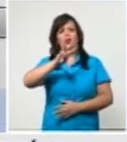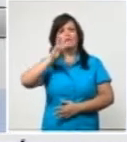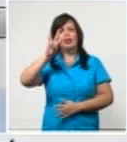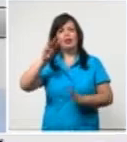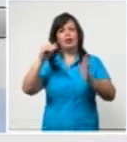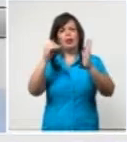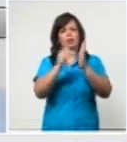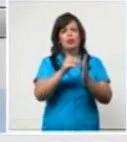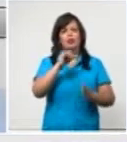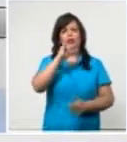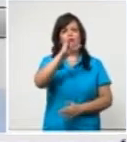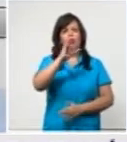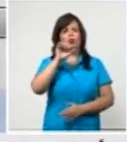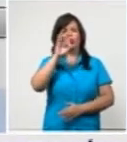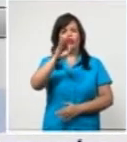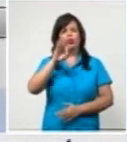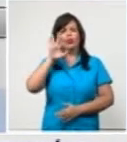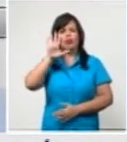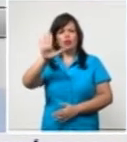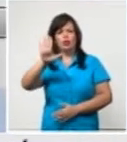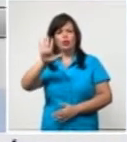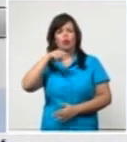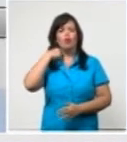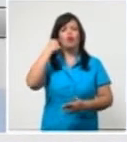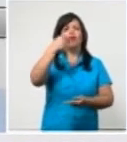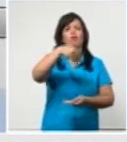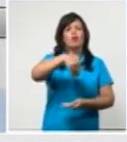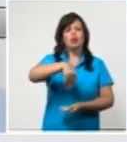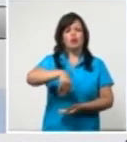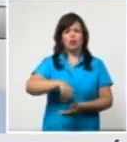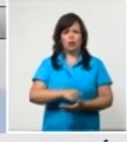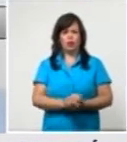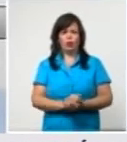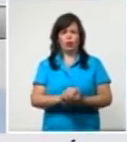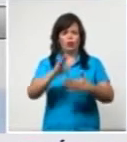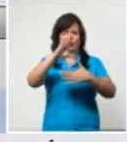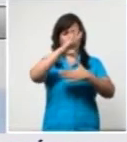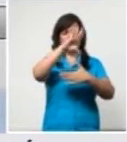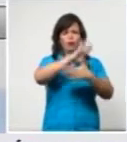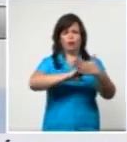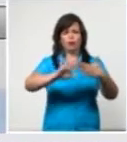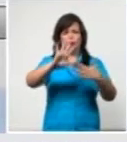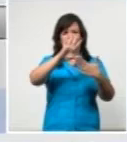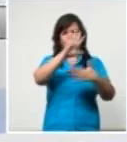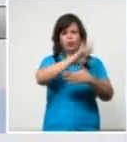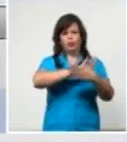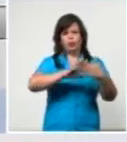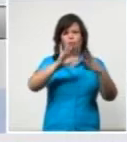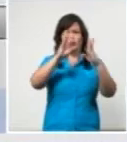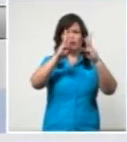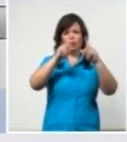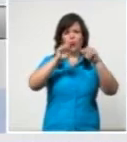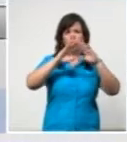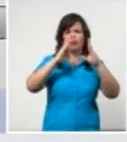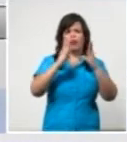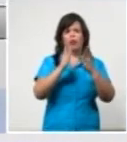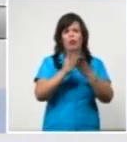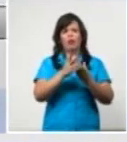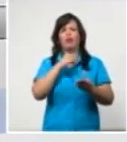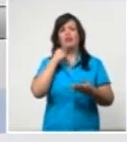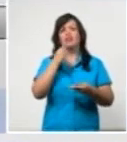bring you three charts. There you have one. That's the number of